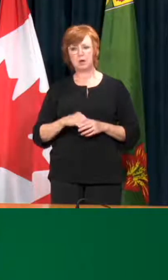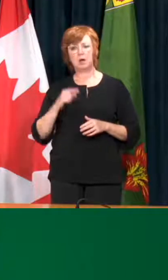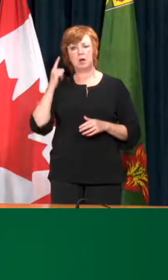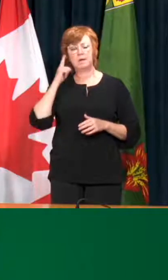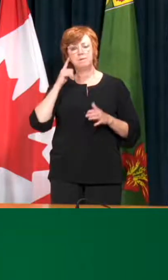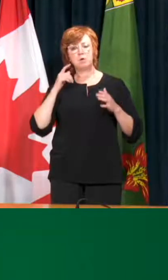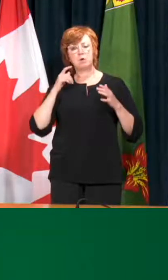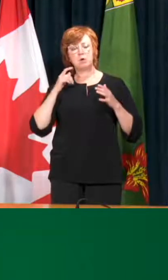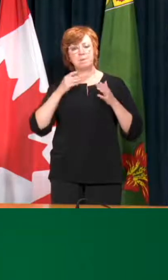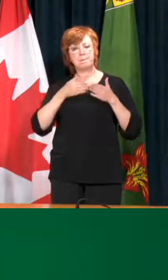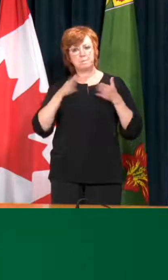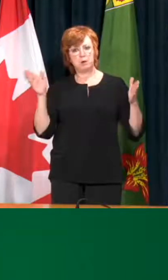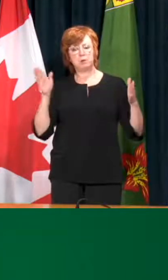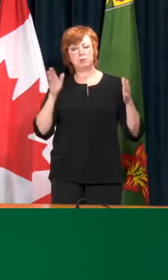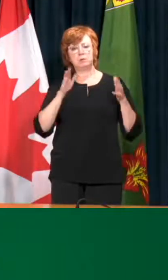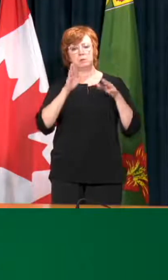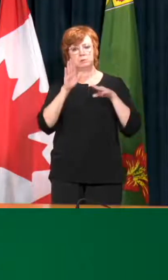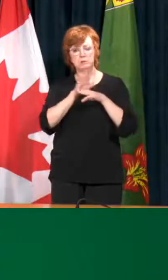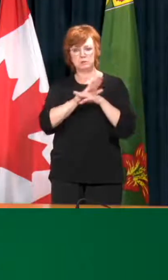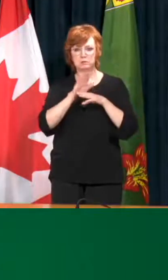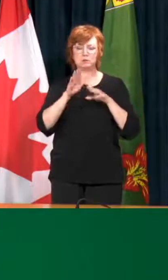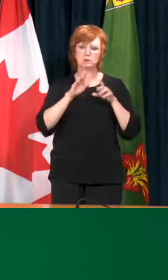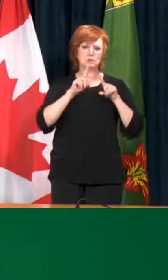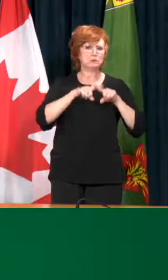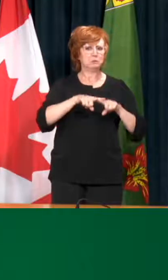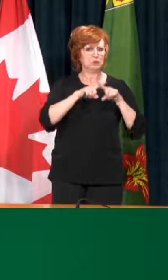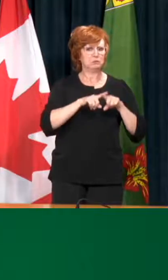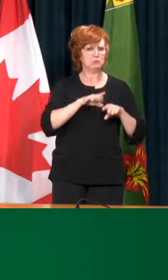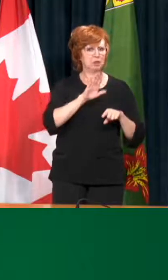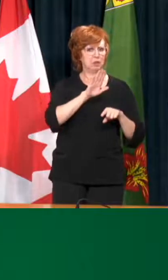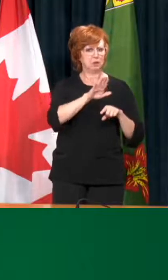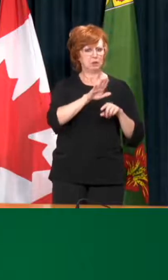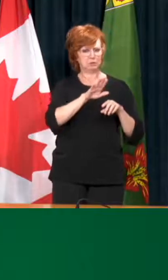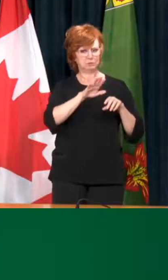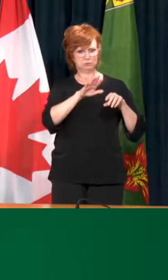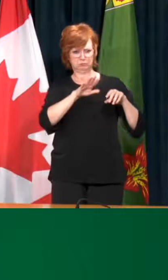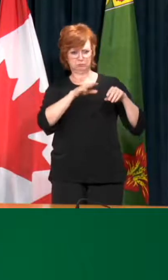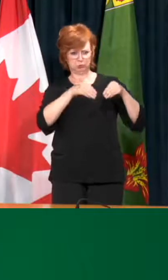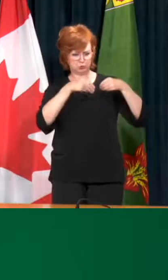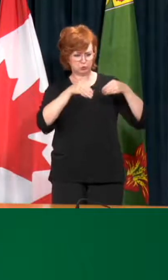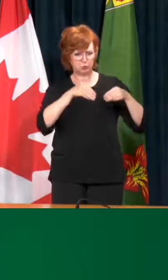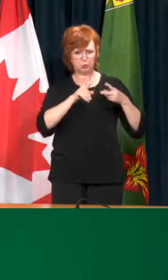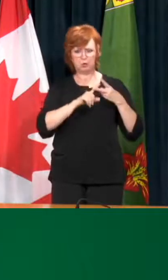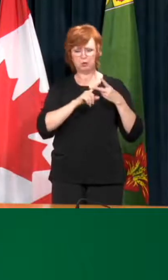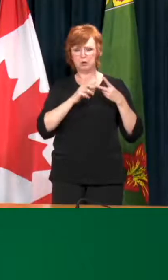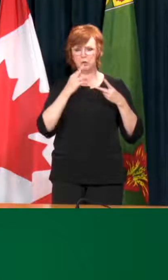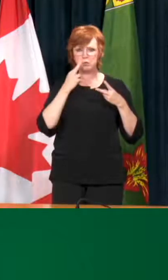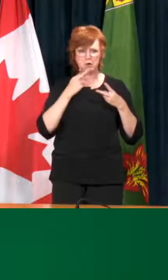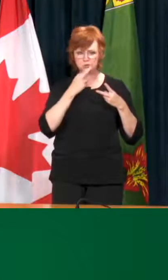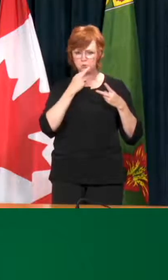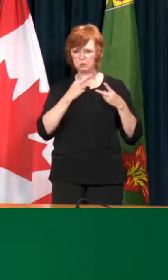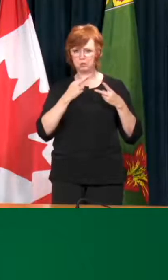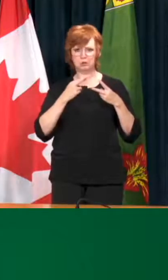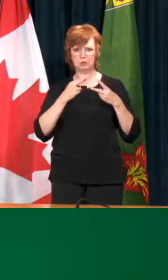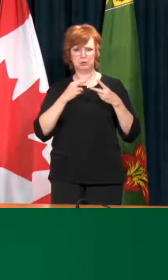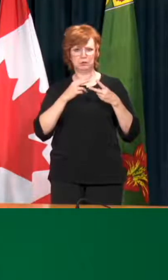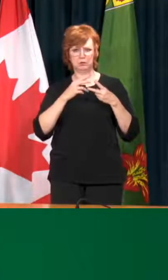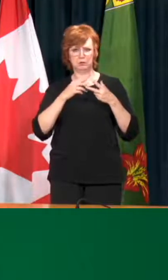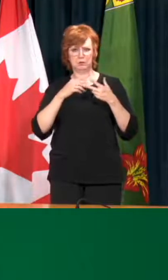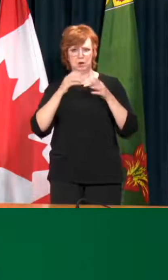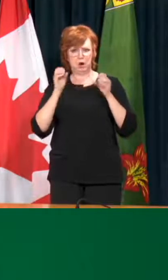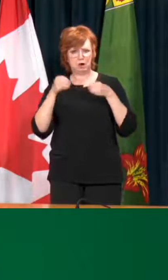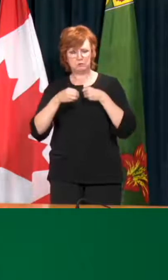really depends on the setting and what the person who may be a customer or an employee was doing. And so